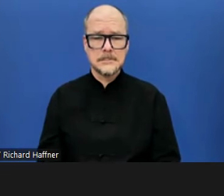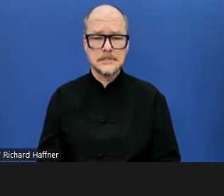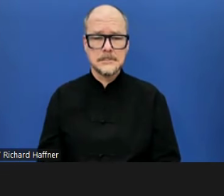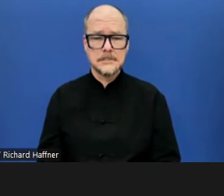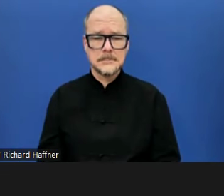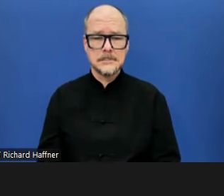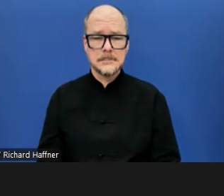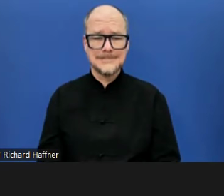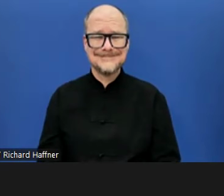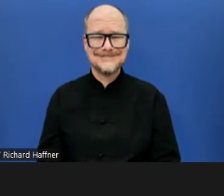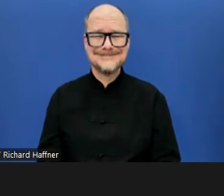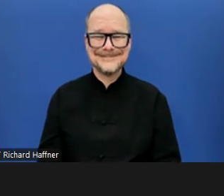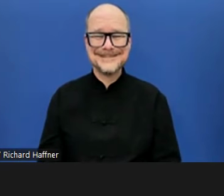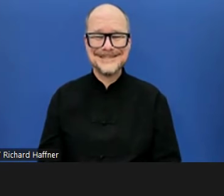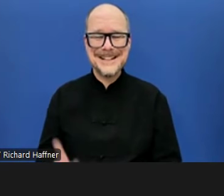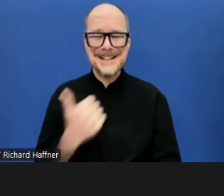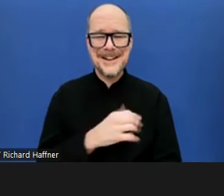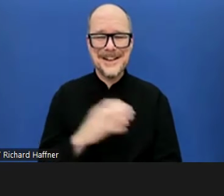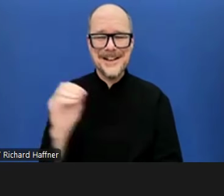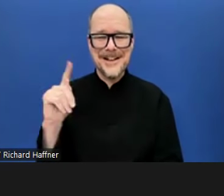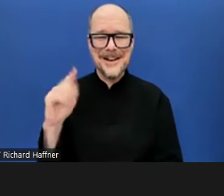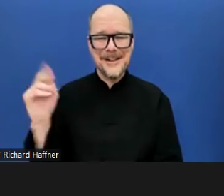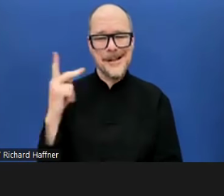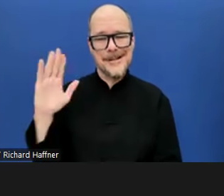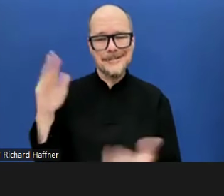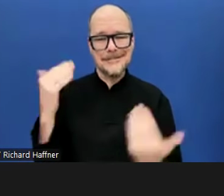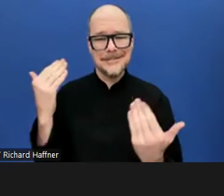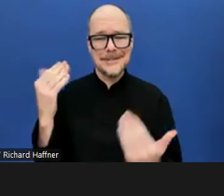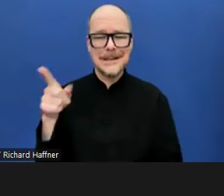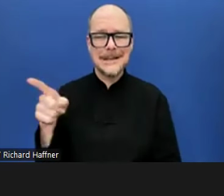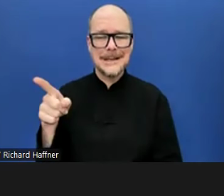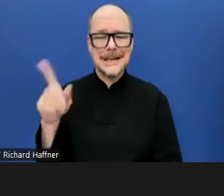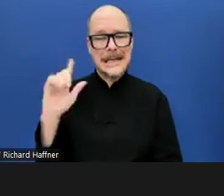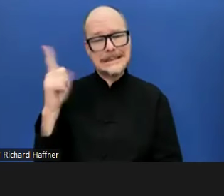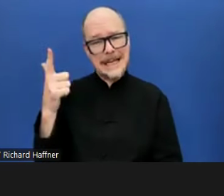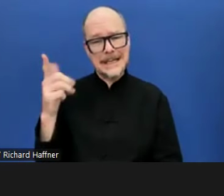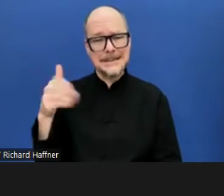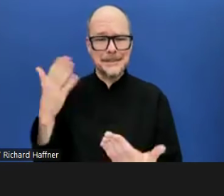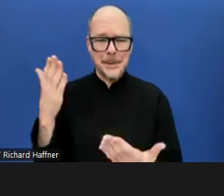Yeah, sorry, Otto and I are smiling. He corrected it. He seconds the motion.